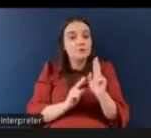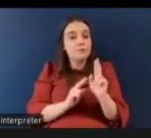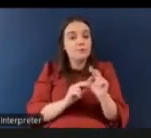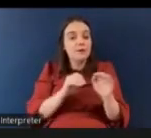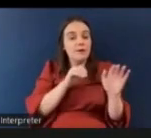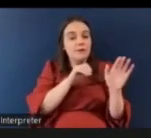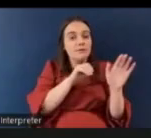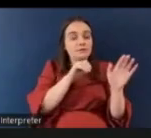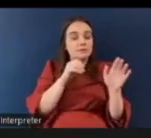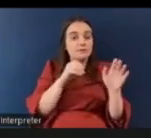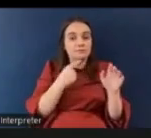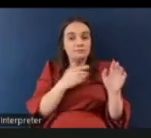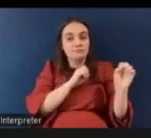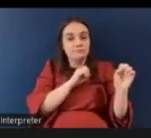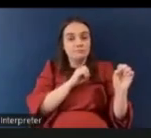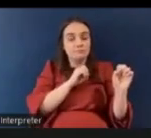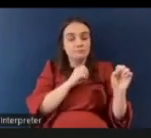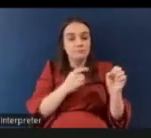enter a breakout room.